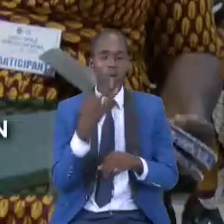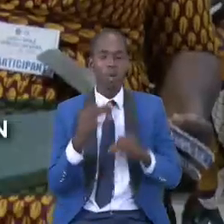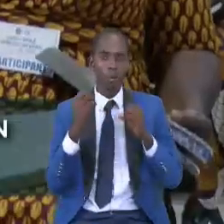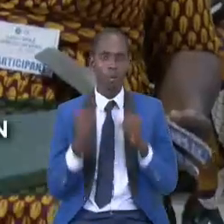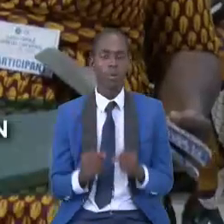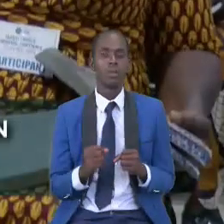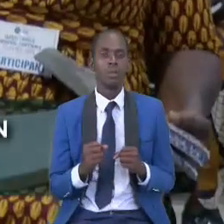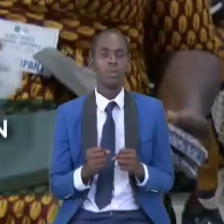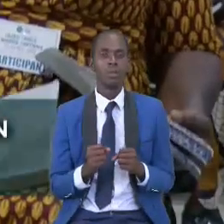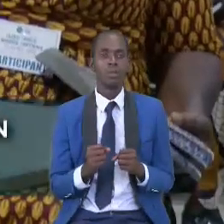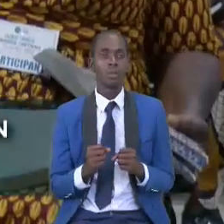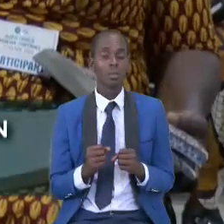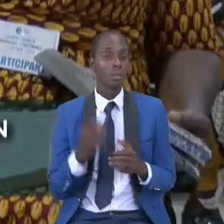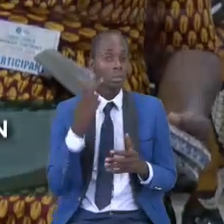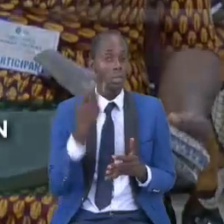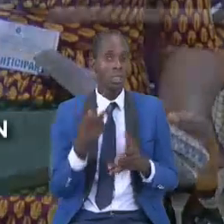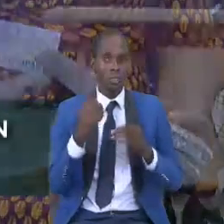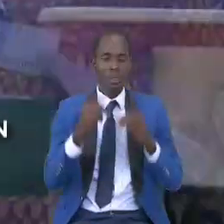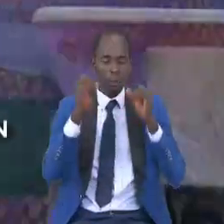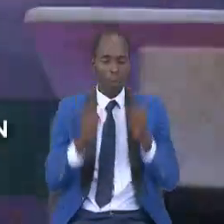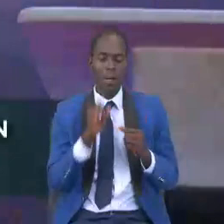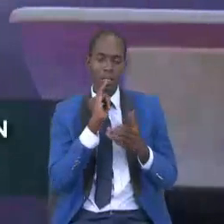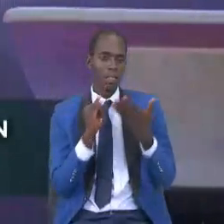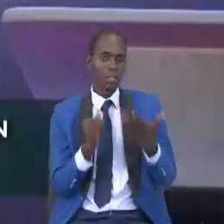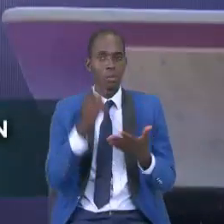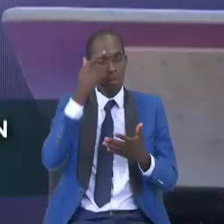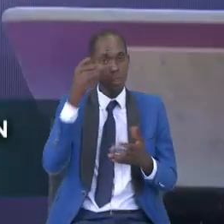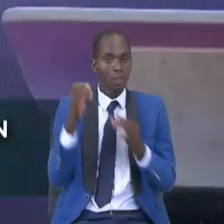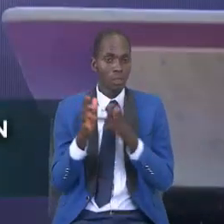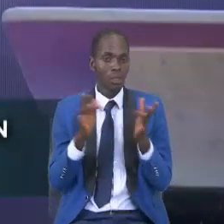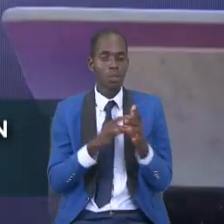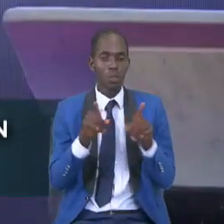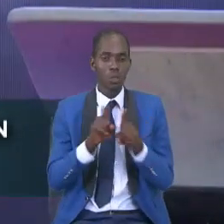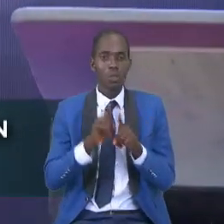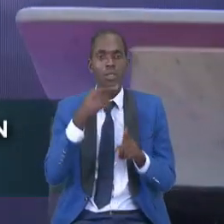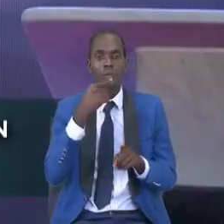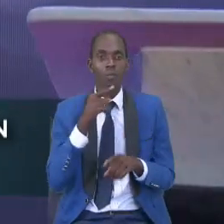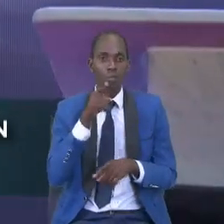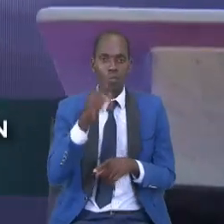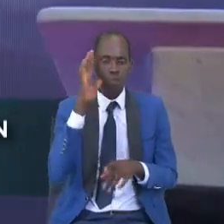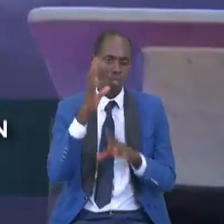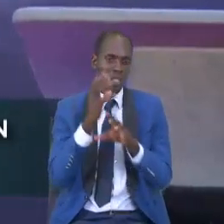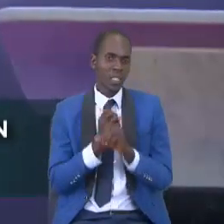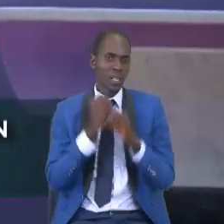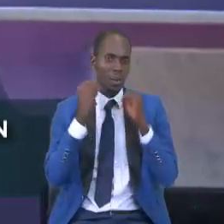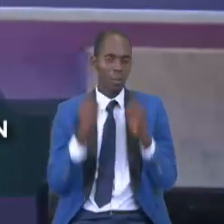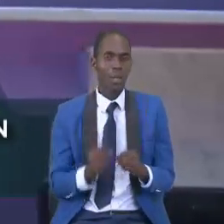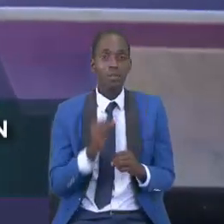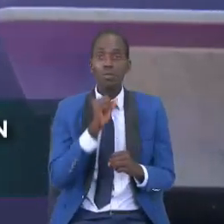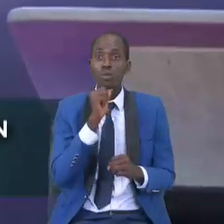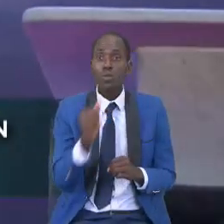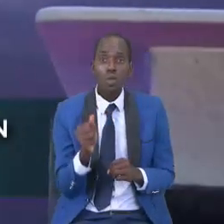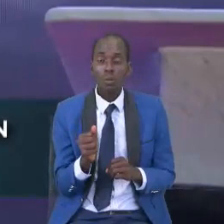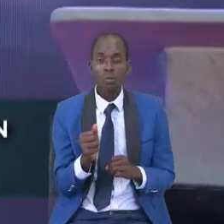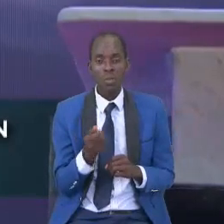power. The power is available because Jesus himself said he shall receive power, not